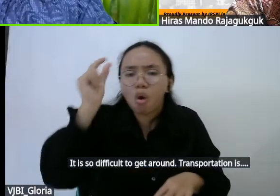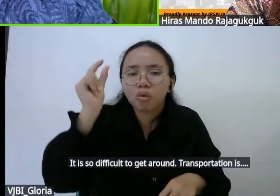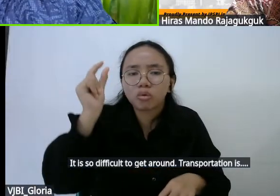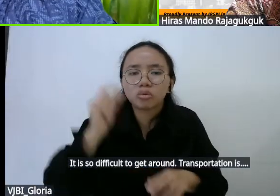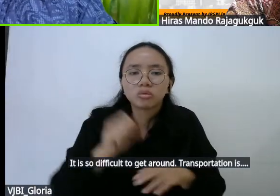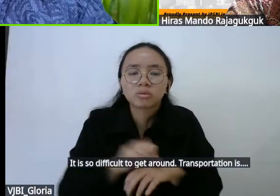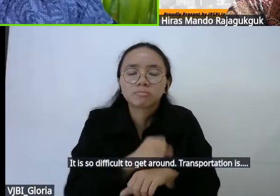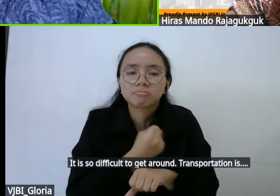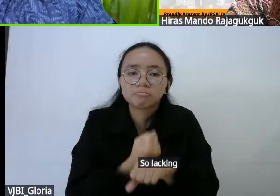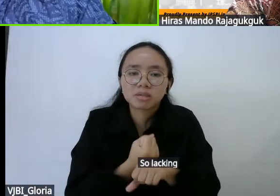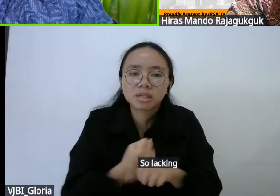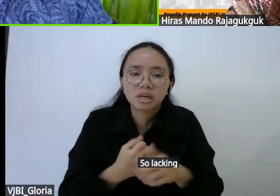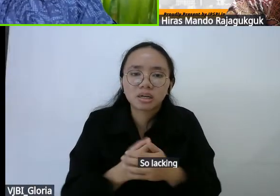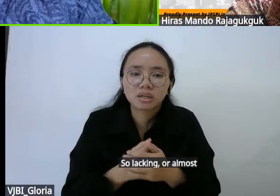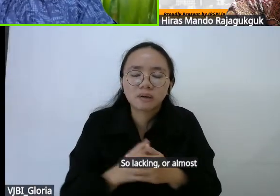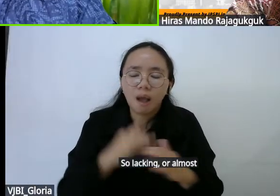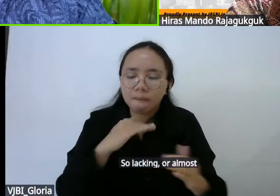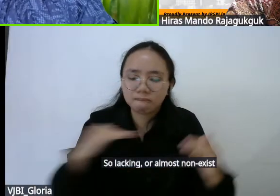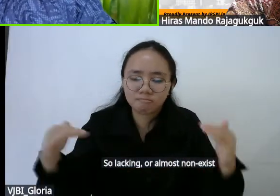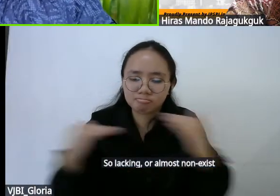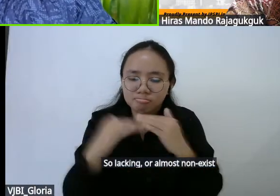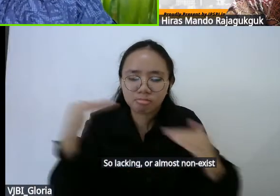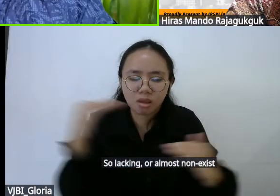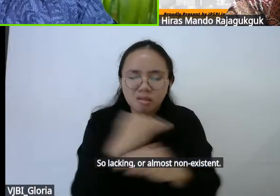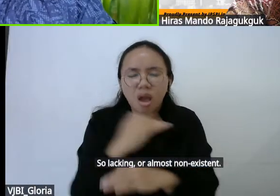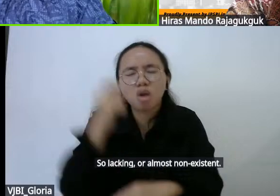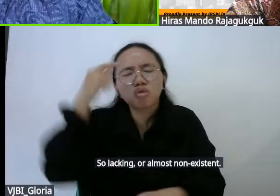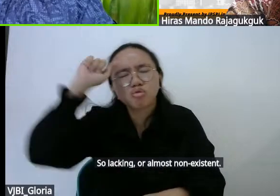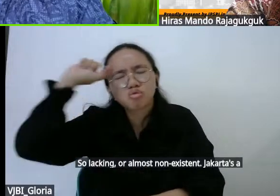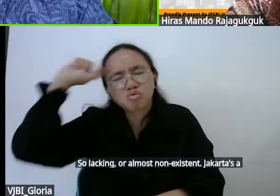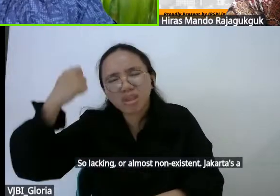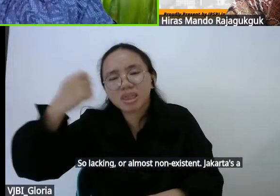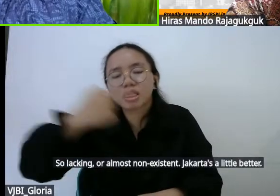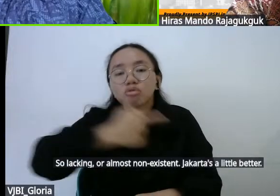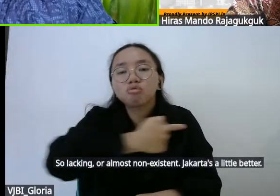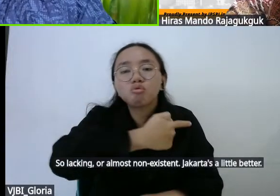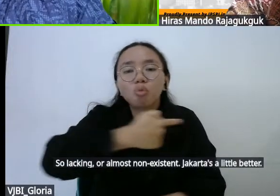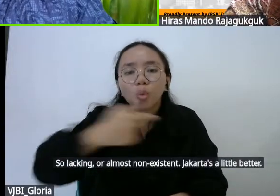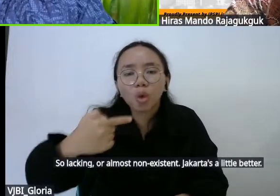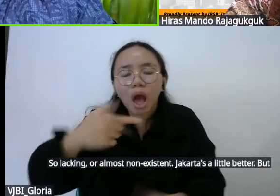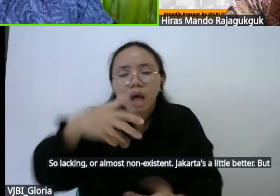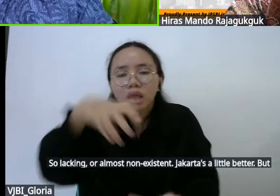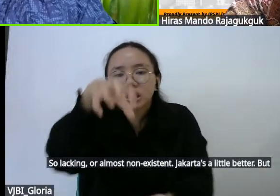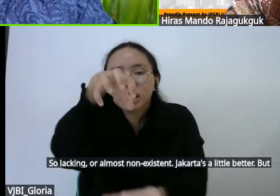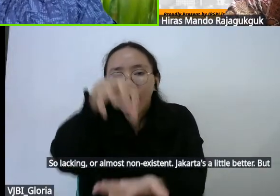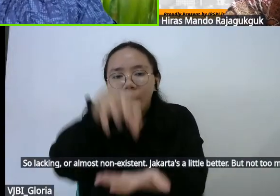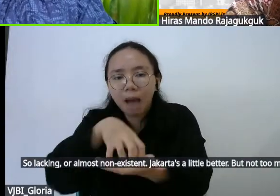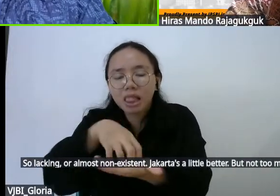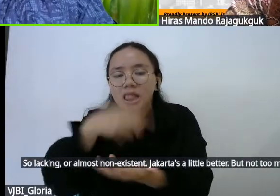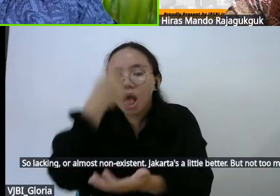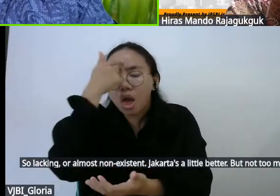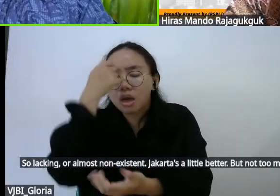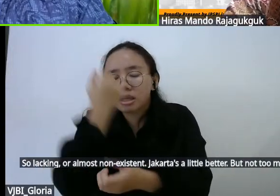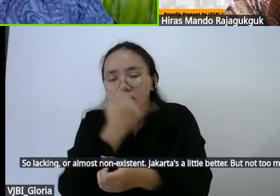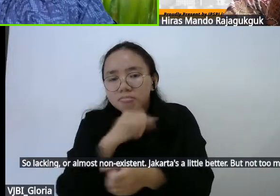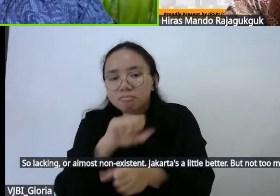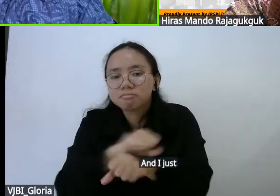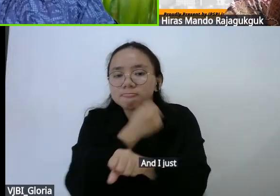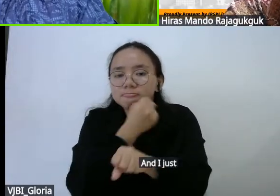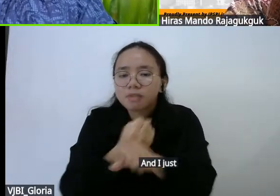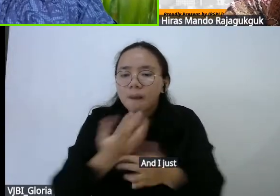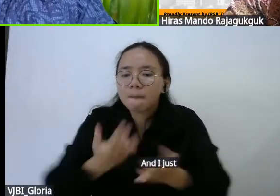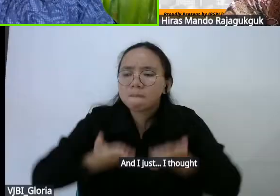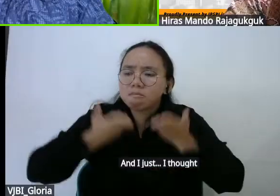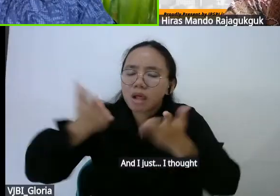so lacking or almost non-existent. Jakarta is a little better, but not too much. And I